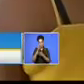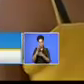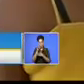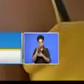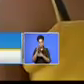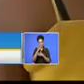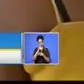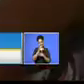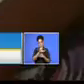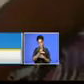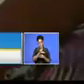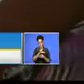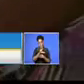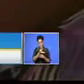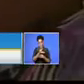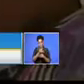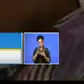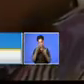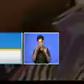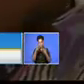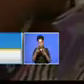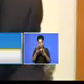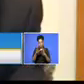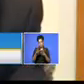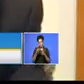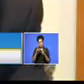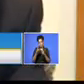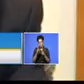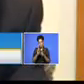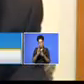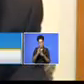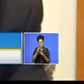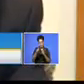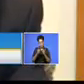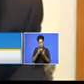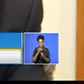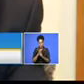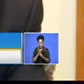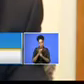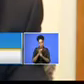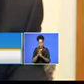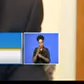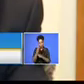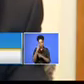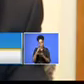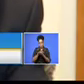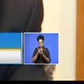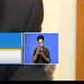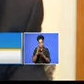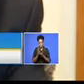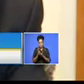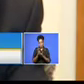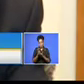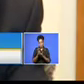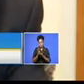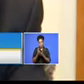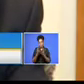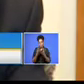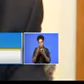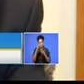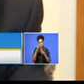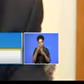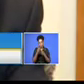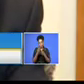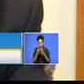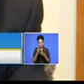least 2.5, would have completed at least one term of the 12th grade or senior year, and take a UB placement exam for